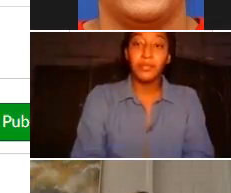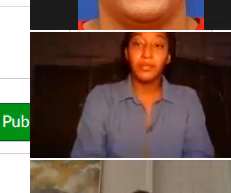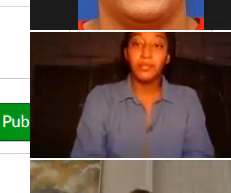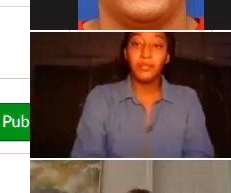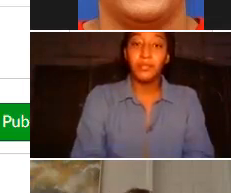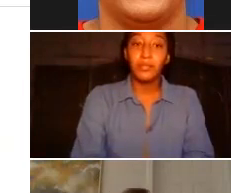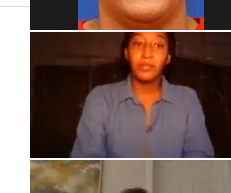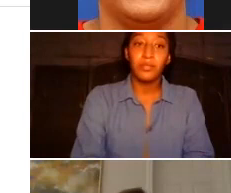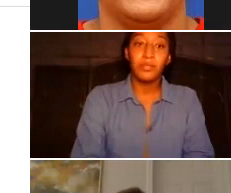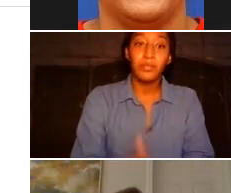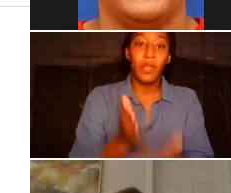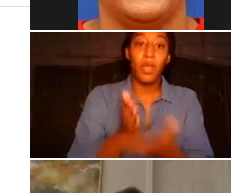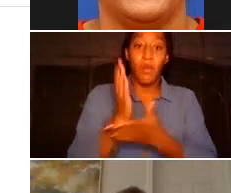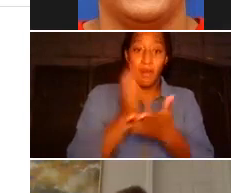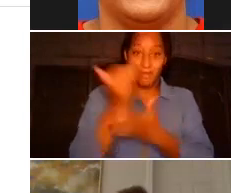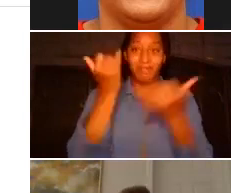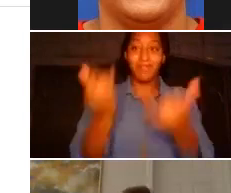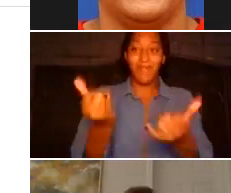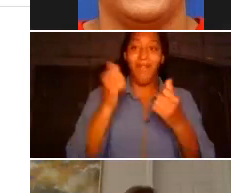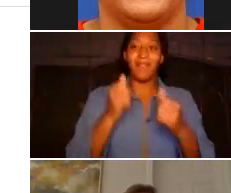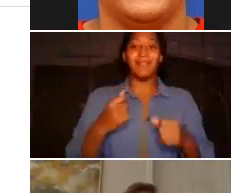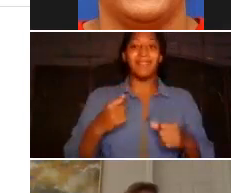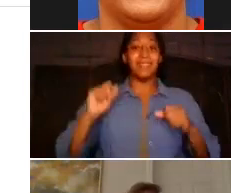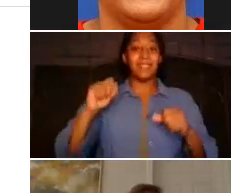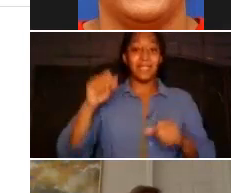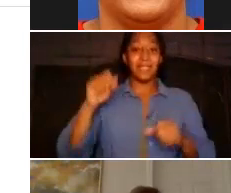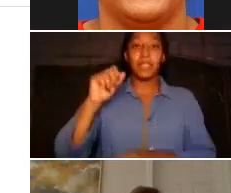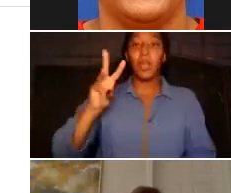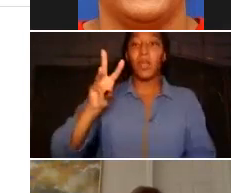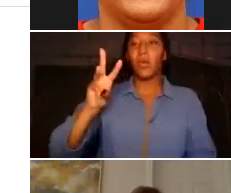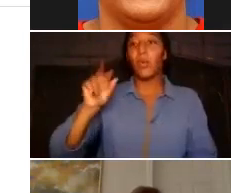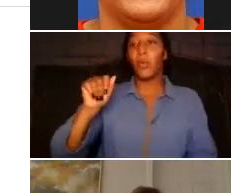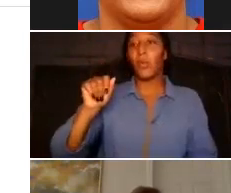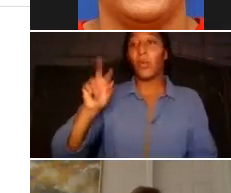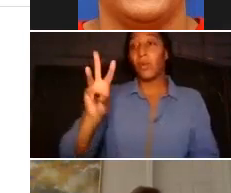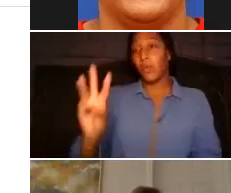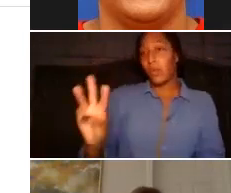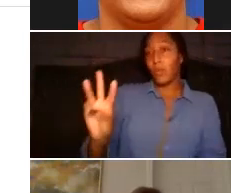All right, there we go. So now let's get into waves.